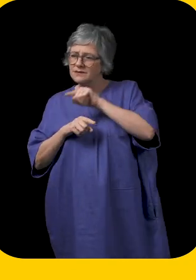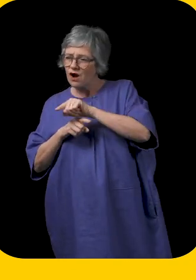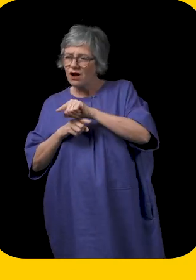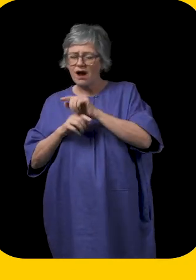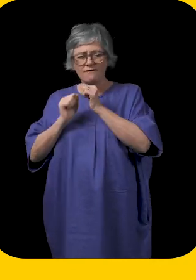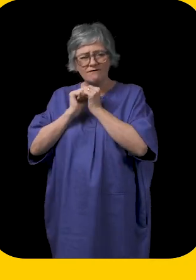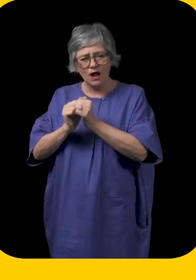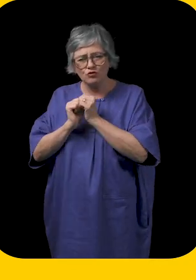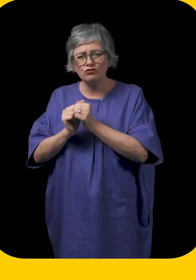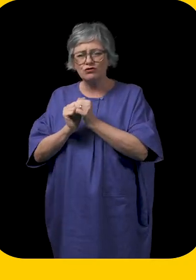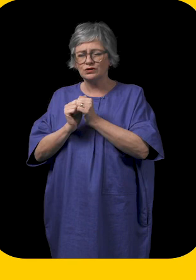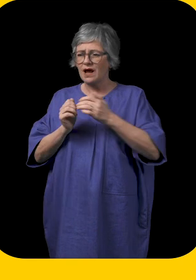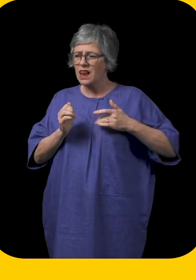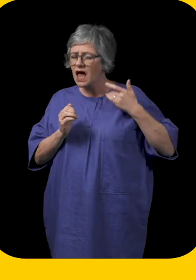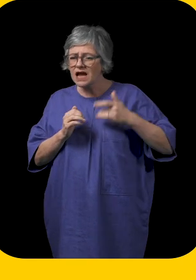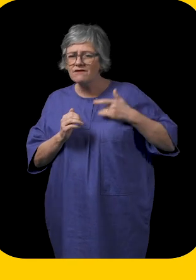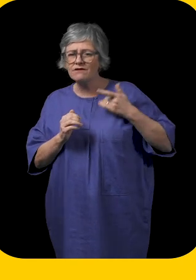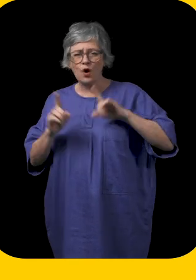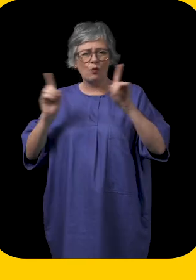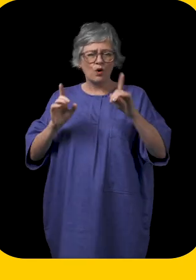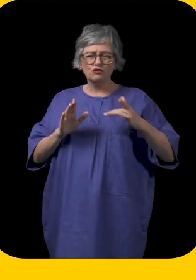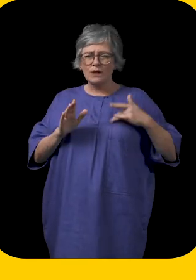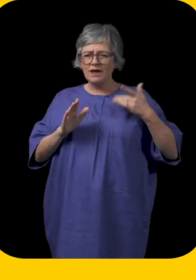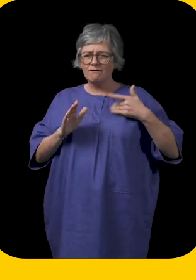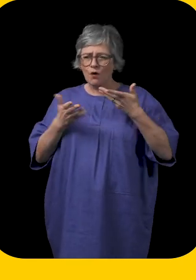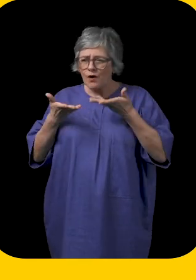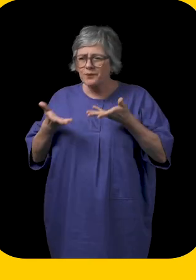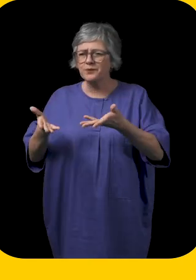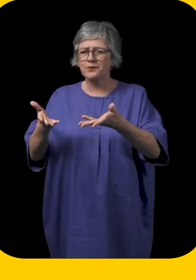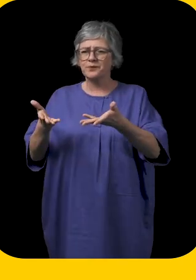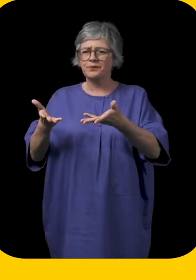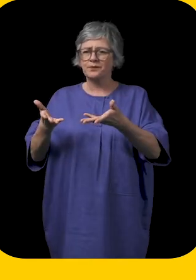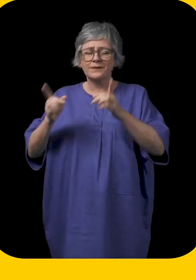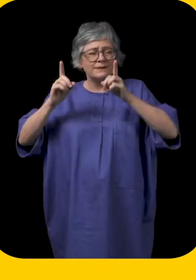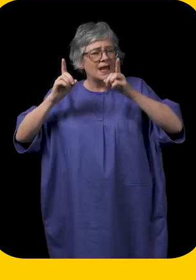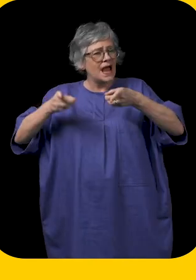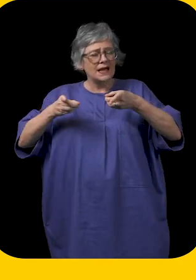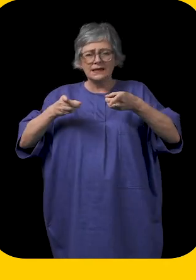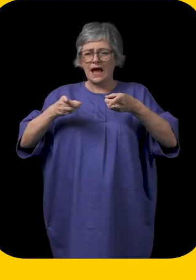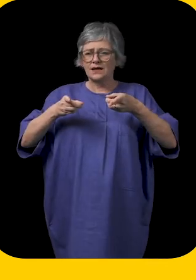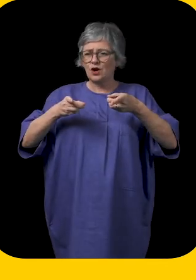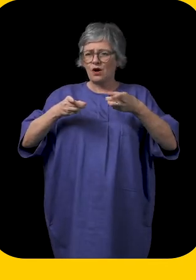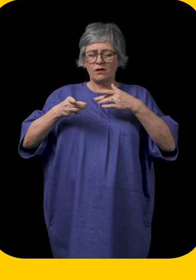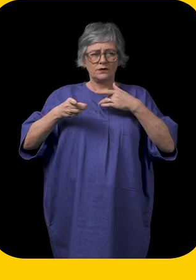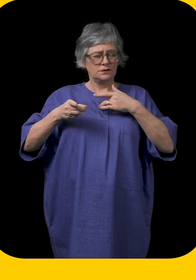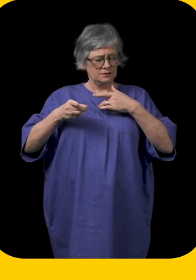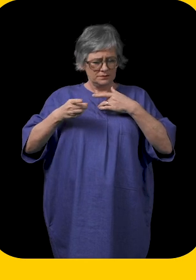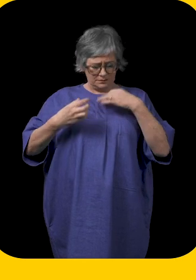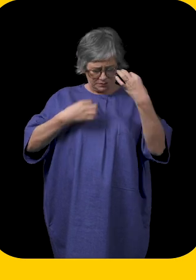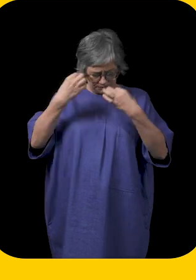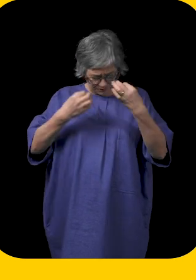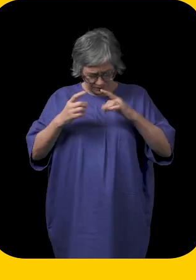her, her values, her life, what she lived by. I cannot unpick my sense of who I